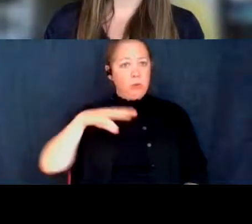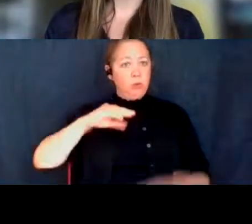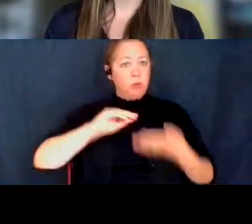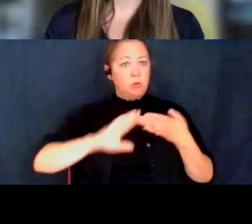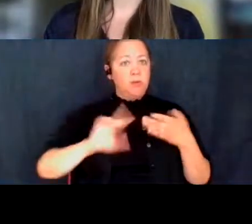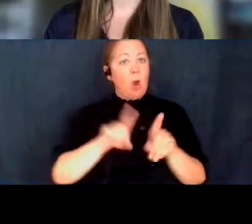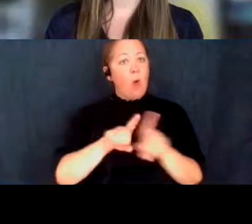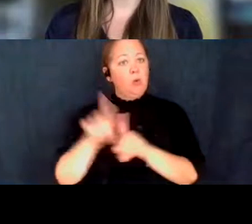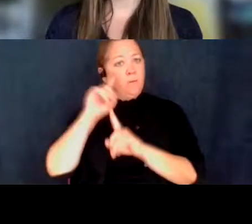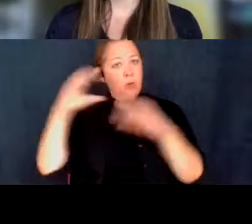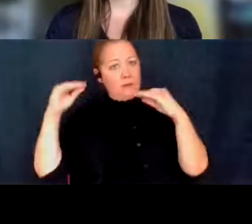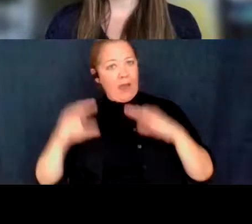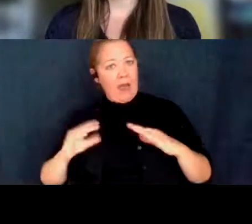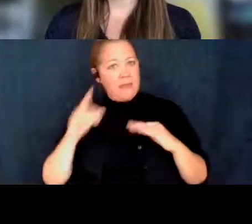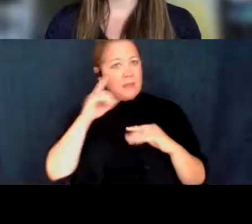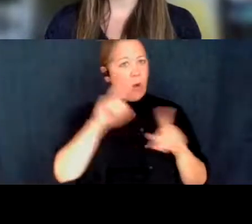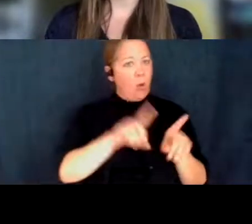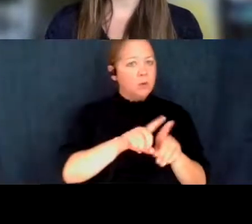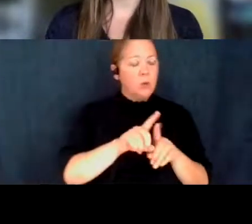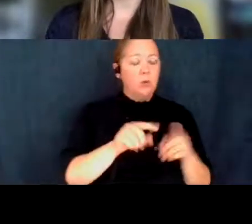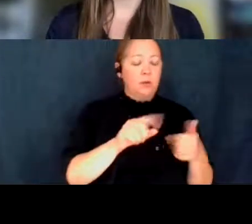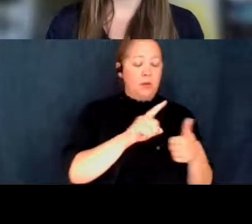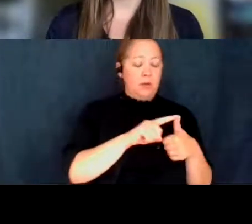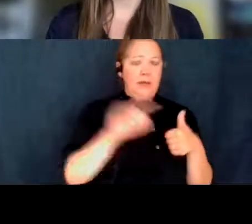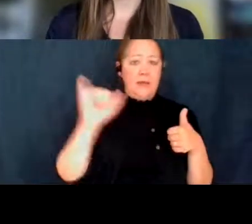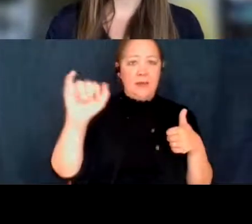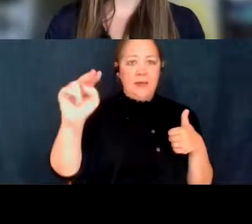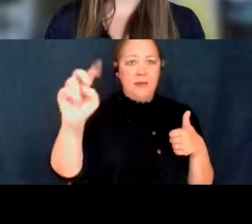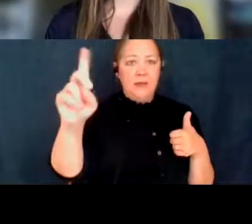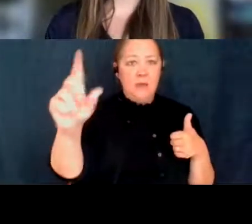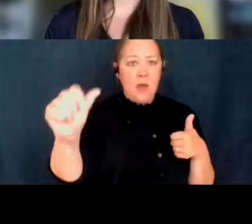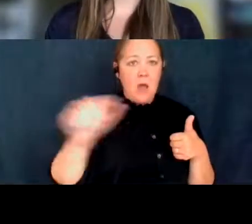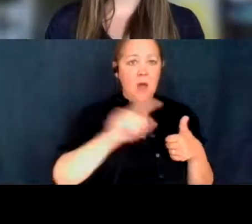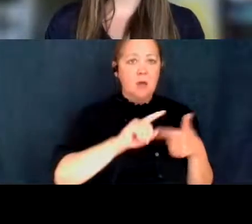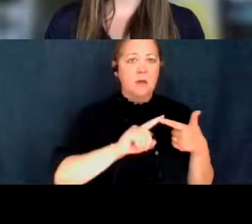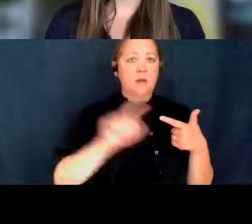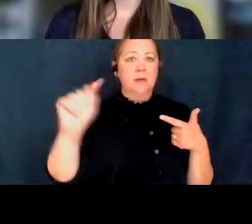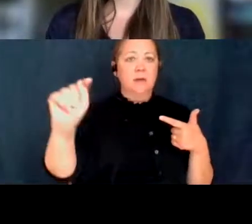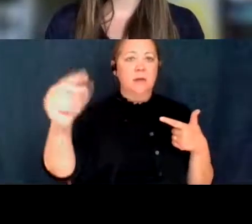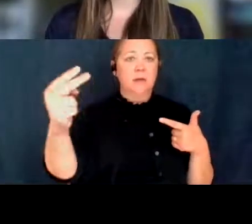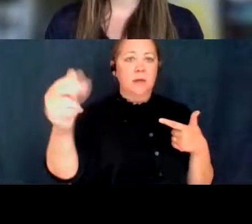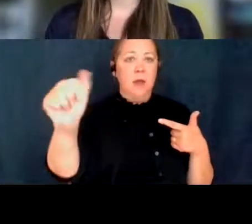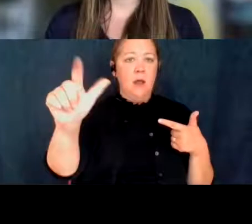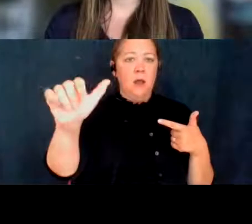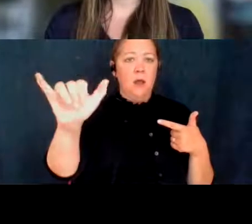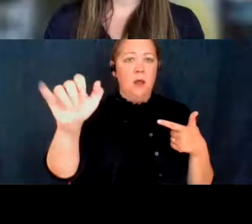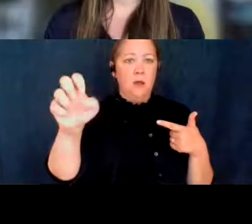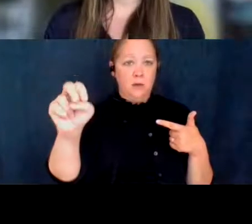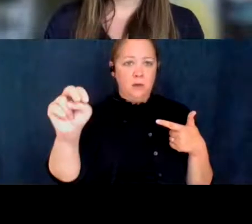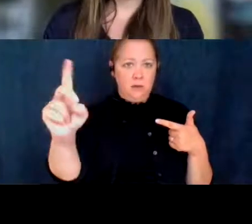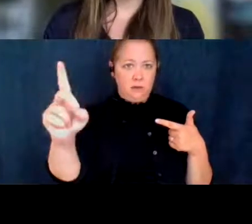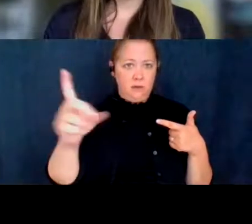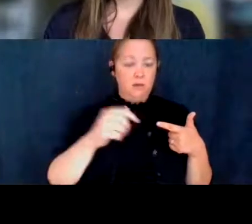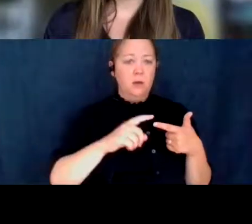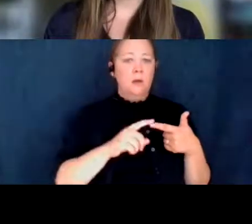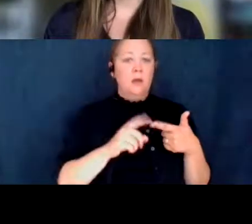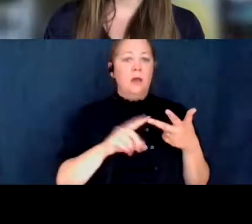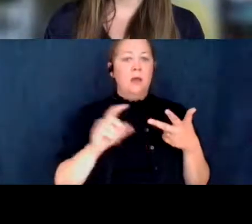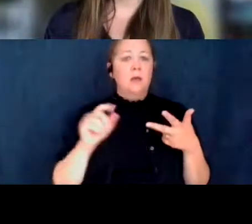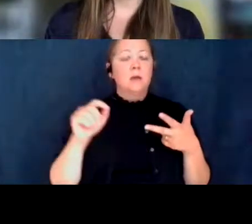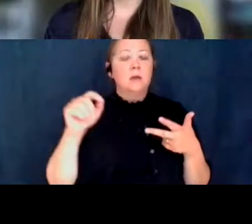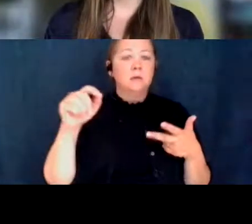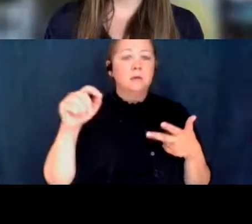have India and Thailand and New Zealand all participating together, as well as students being able to find buddies